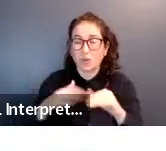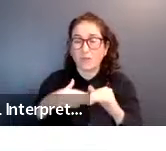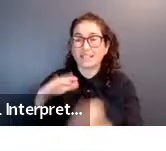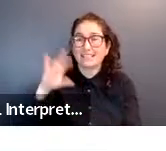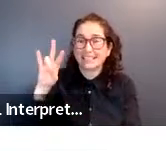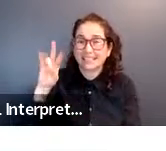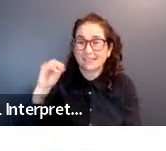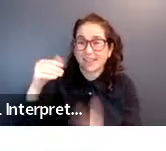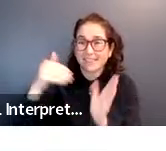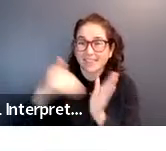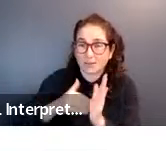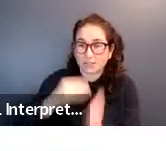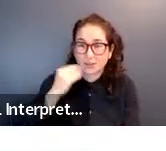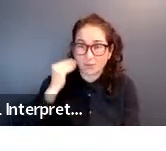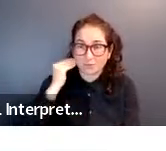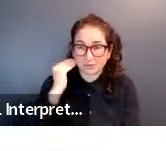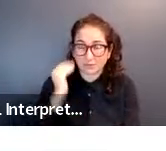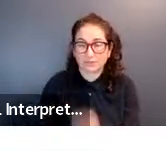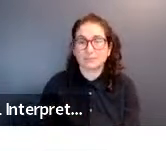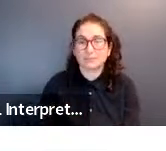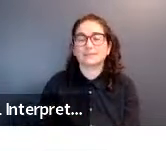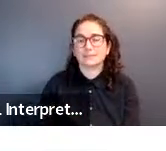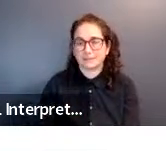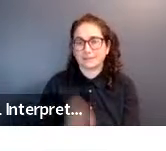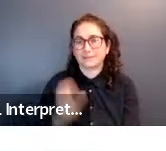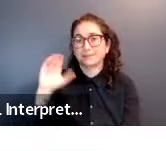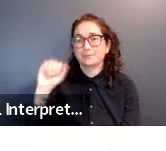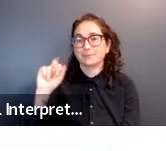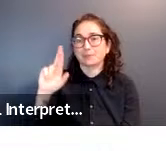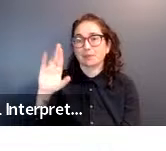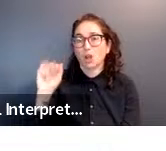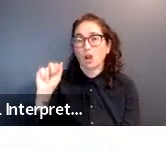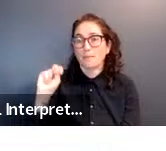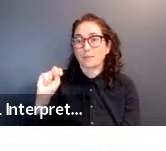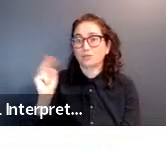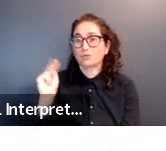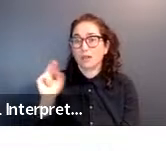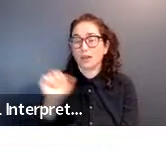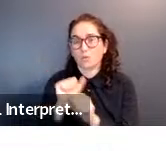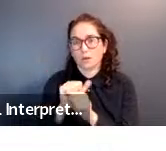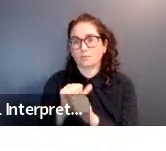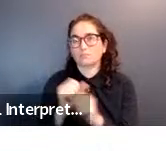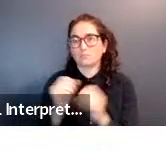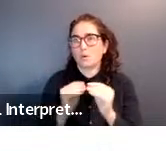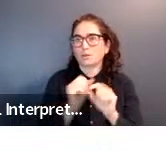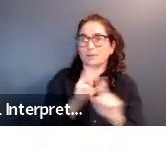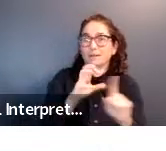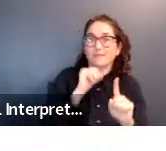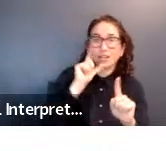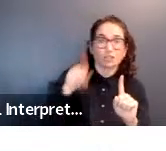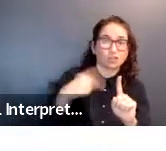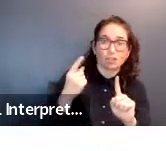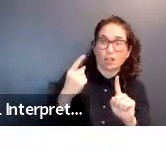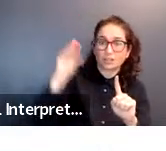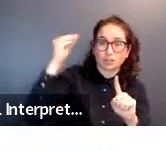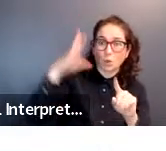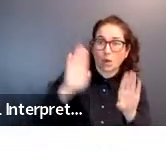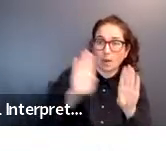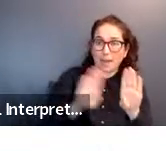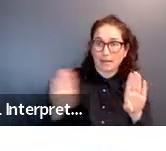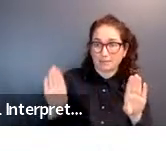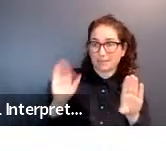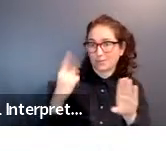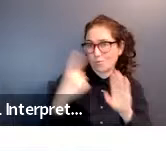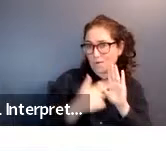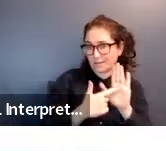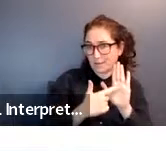70,000 homes. Our carbon neutrality work is much more expansive than just solar panels, of course, but they are an example